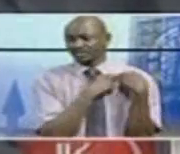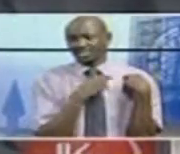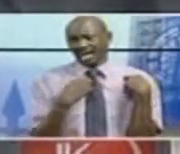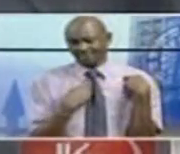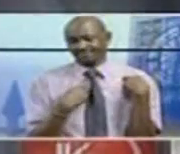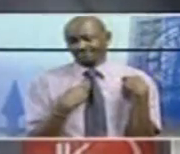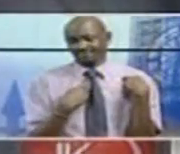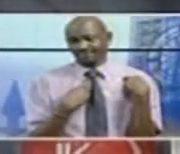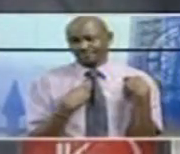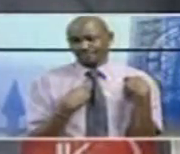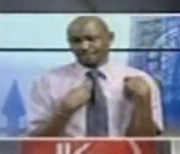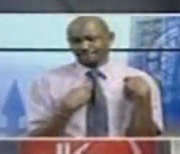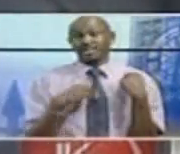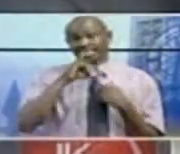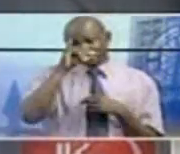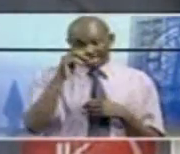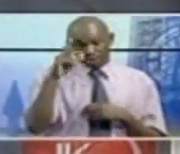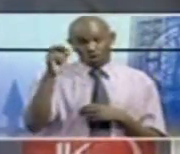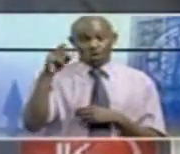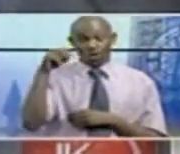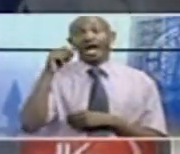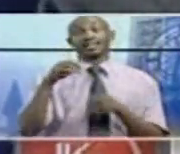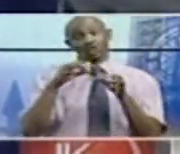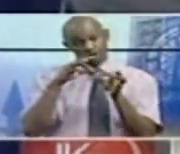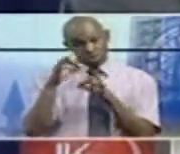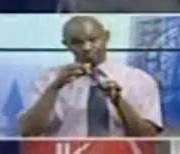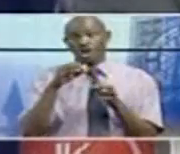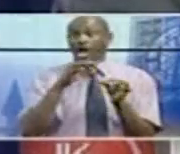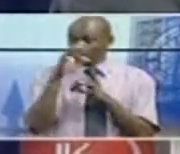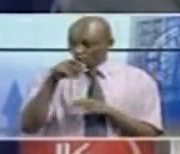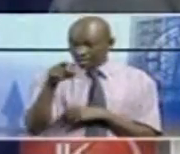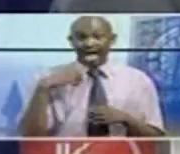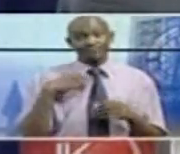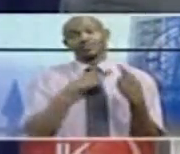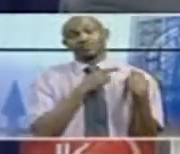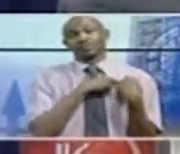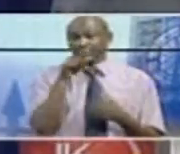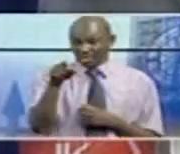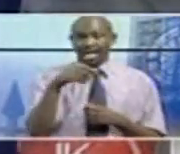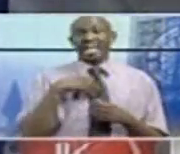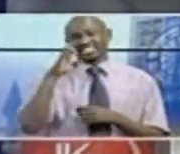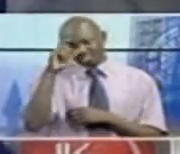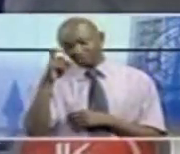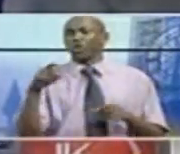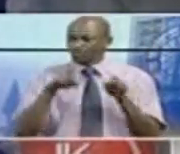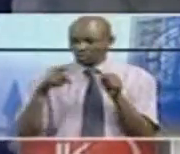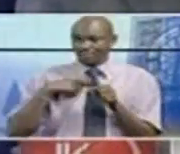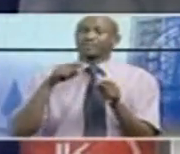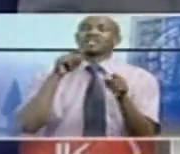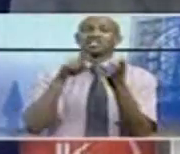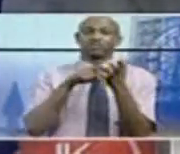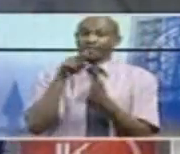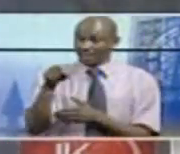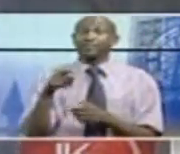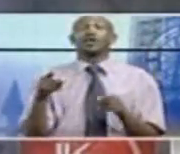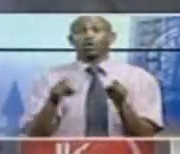duty as Jakoyo Midiwo and his court colleagues to criticize and to interrogate the executive. And we periodically